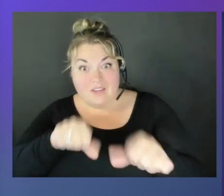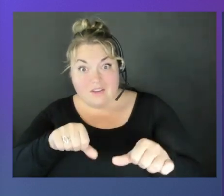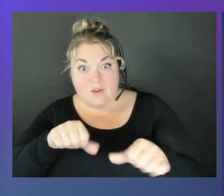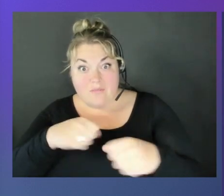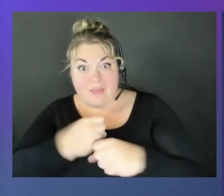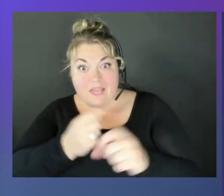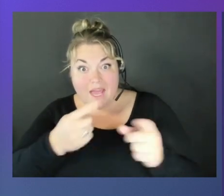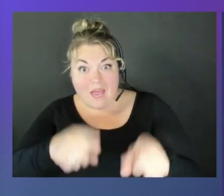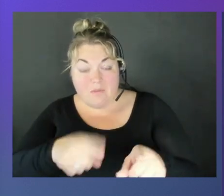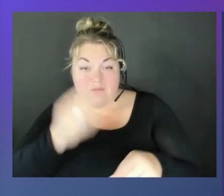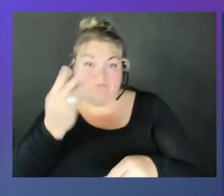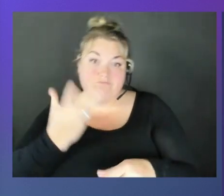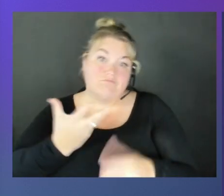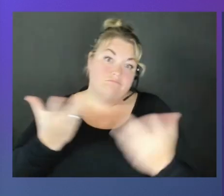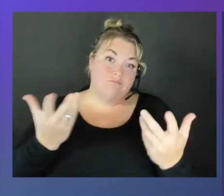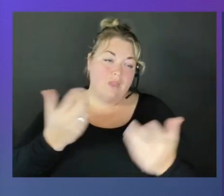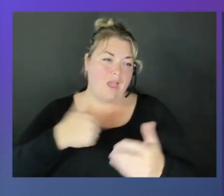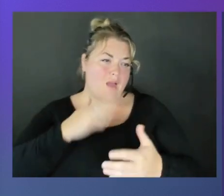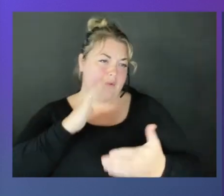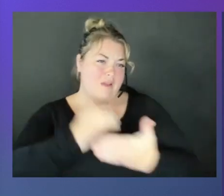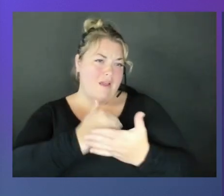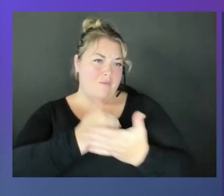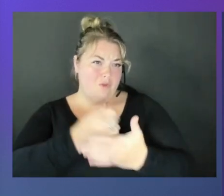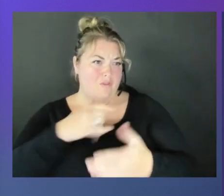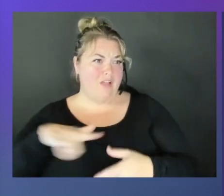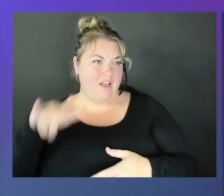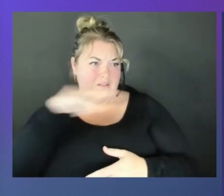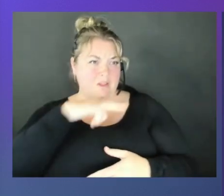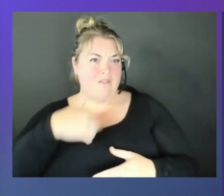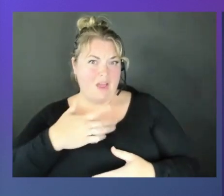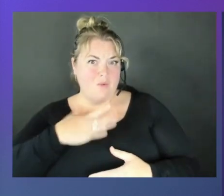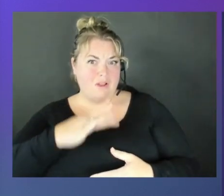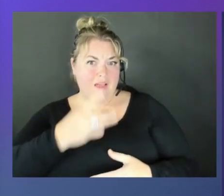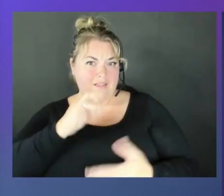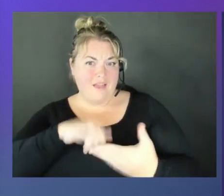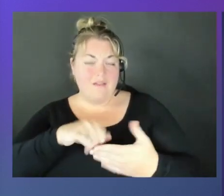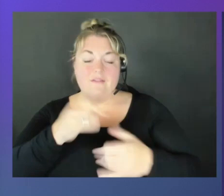man. Let me know. I'll help you fly some stuff around there. And one final